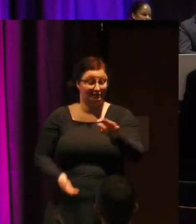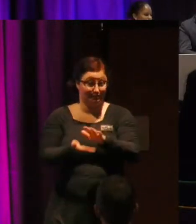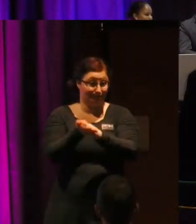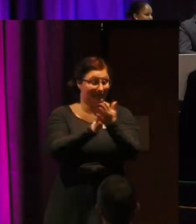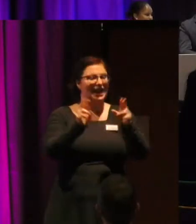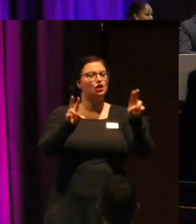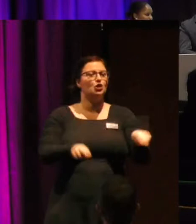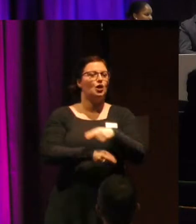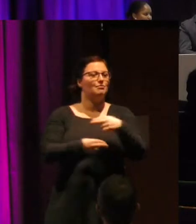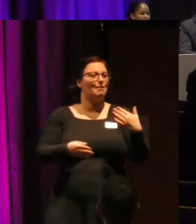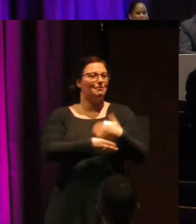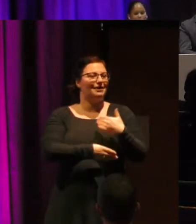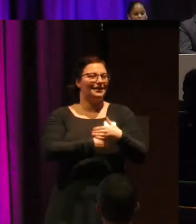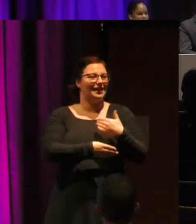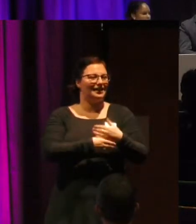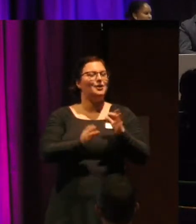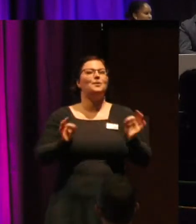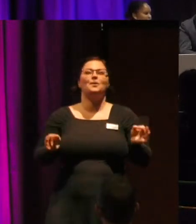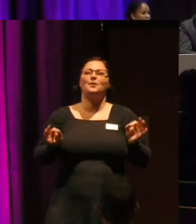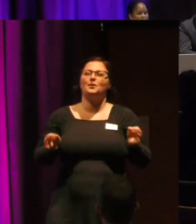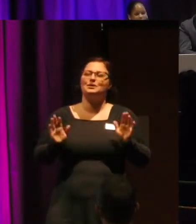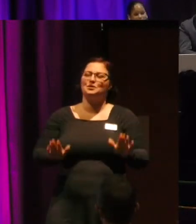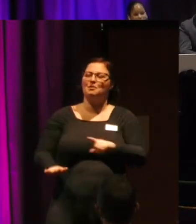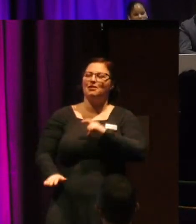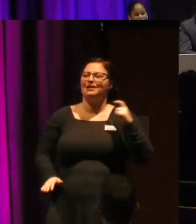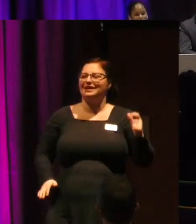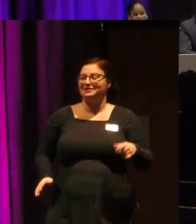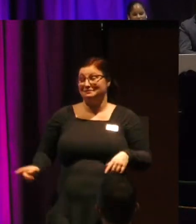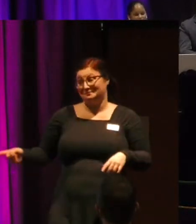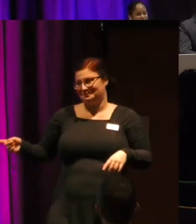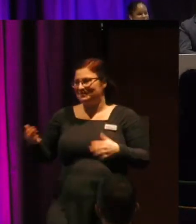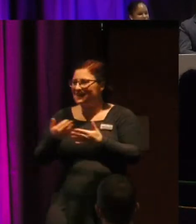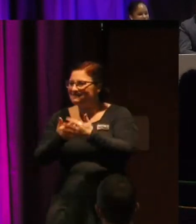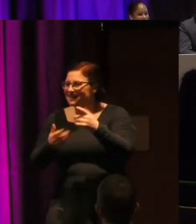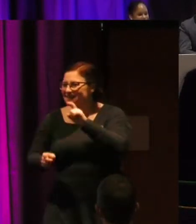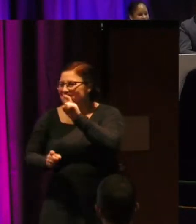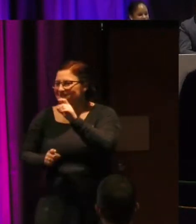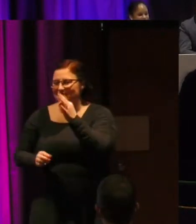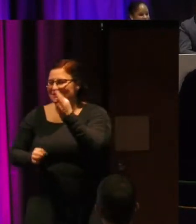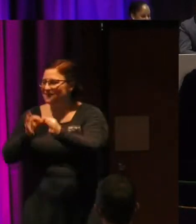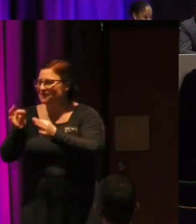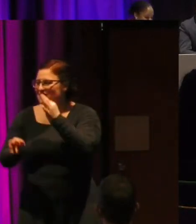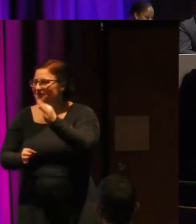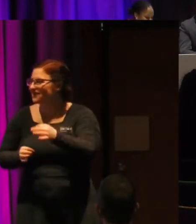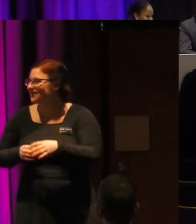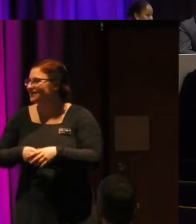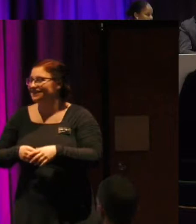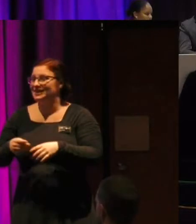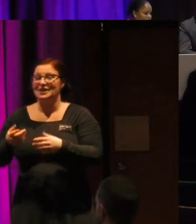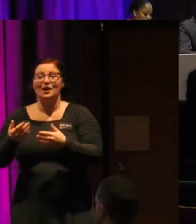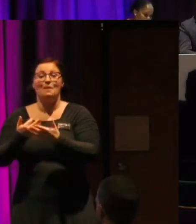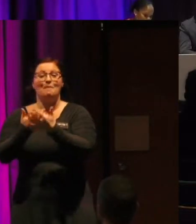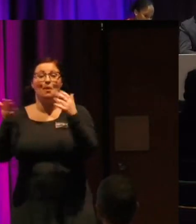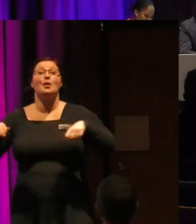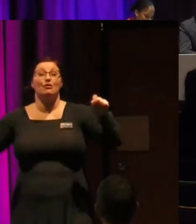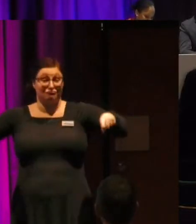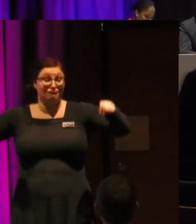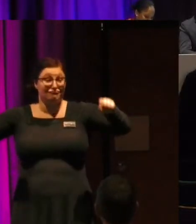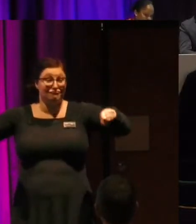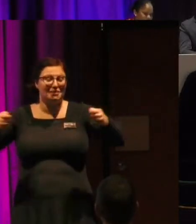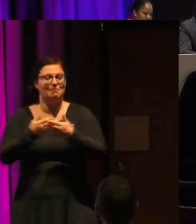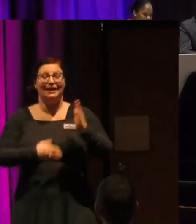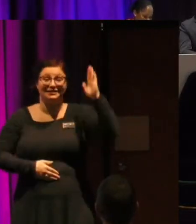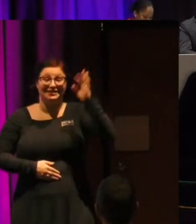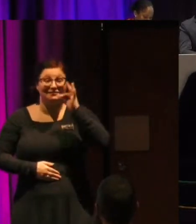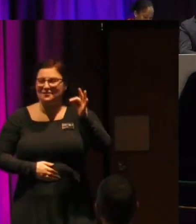Okay, thank you very much. Any other questions, perhaps? I see a lot of people nodding, but not so many questions. One question